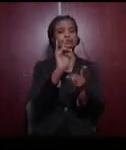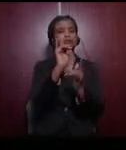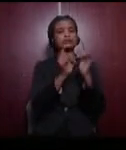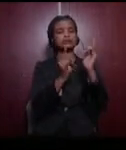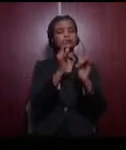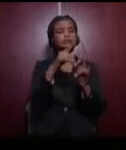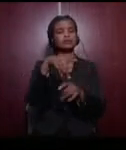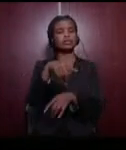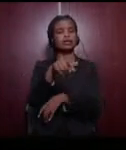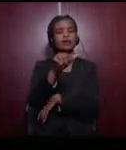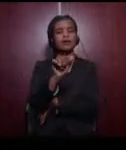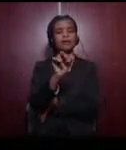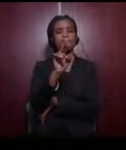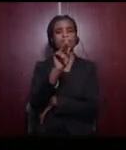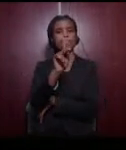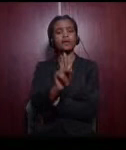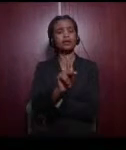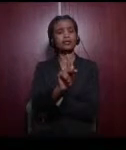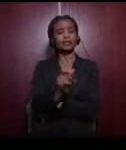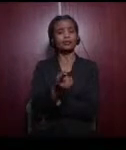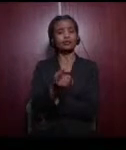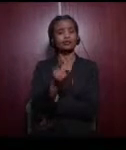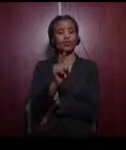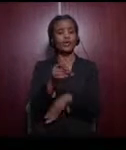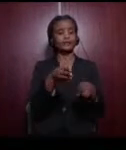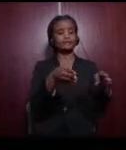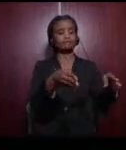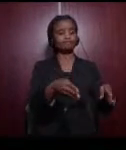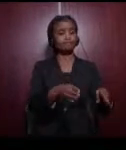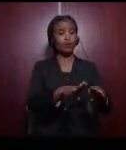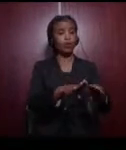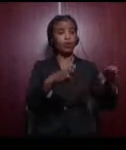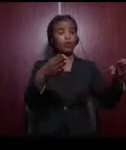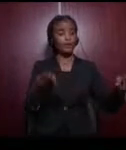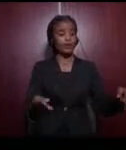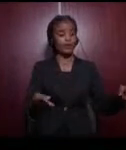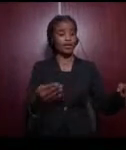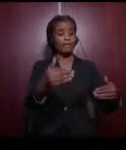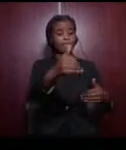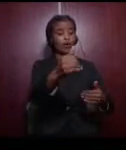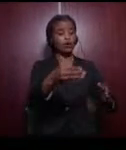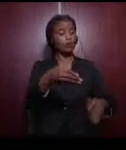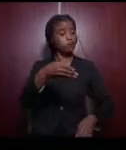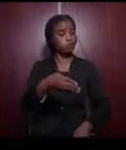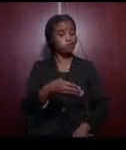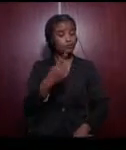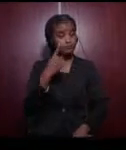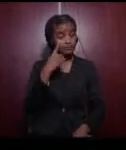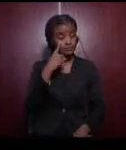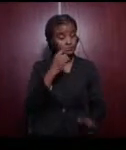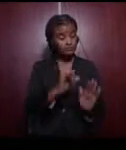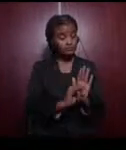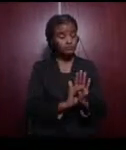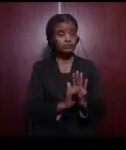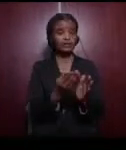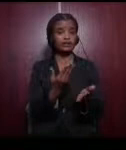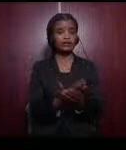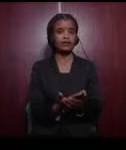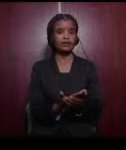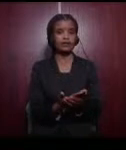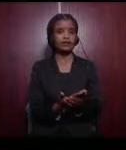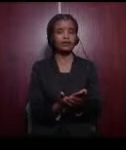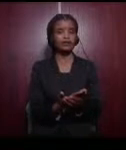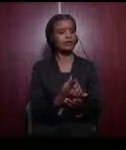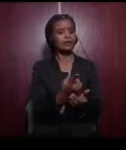lawo matuna lawa lavulekile akayenzeke anything. Also, we've got a informal settlement where we are